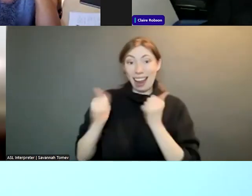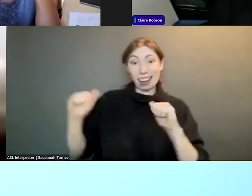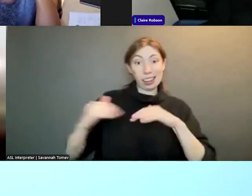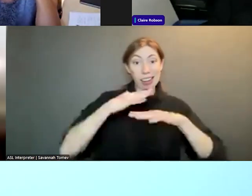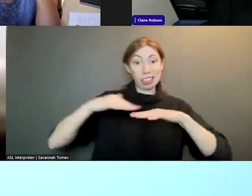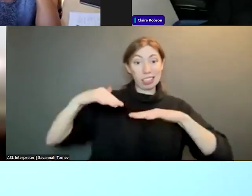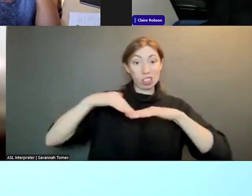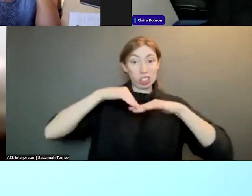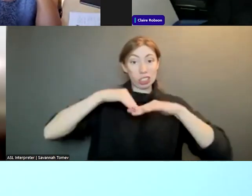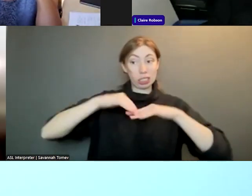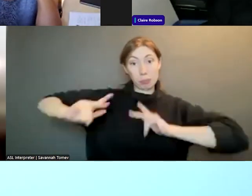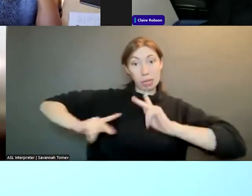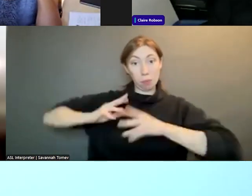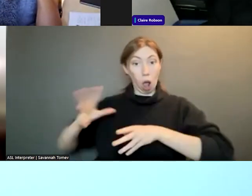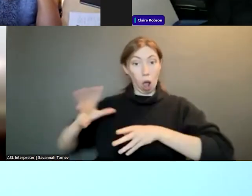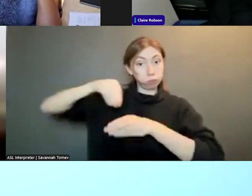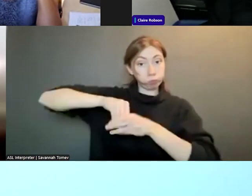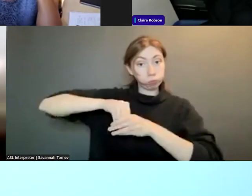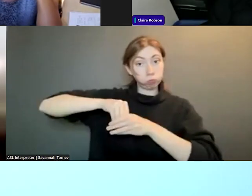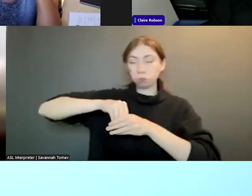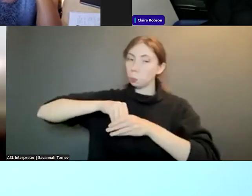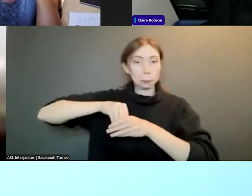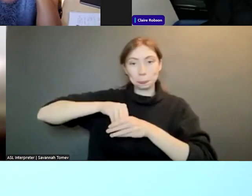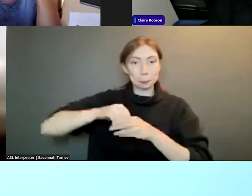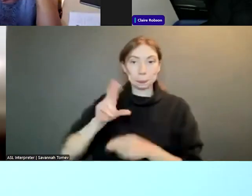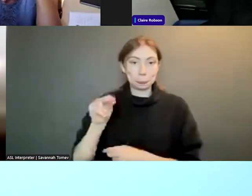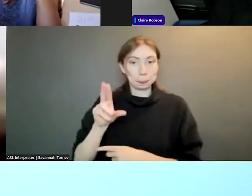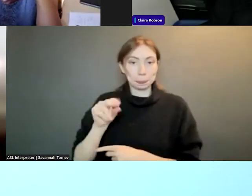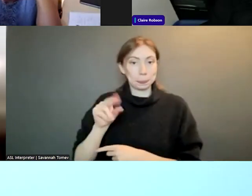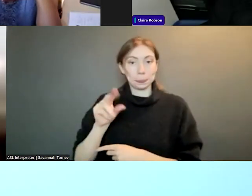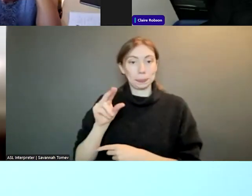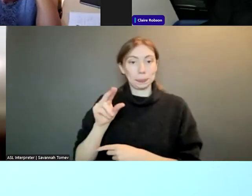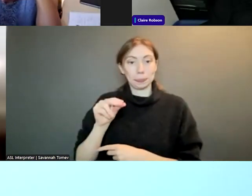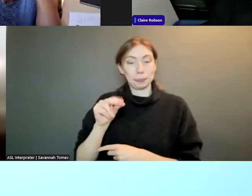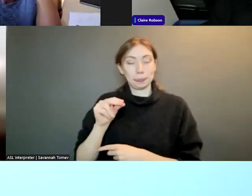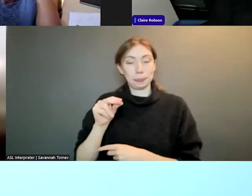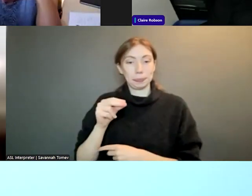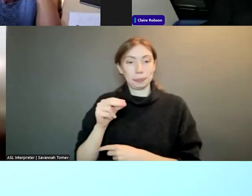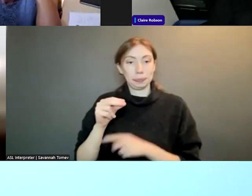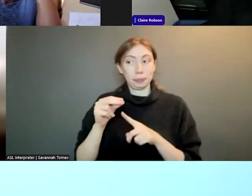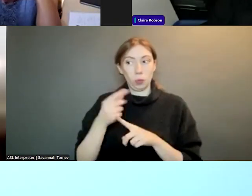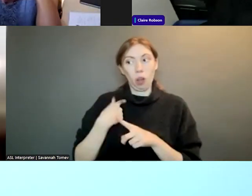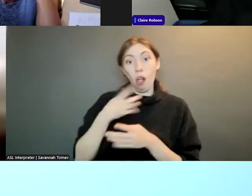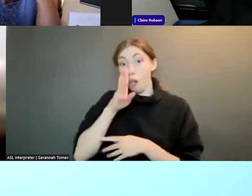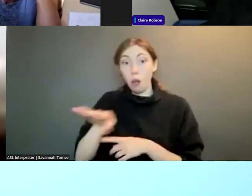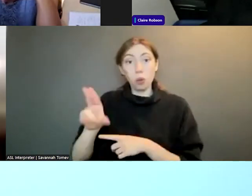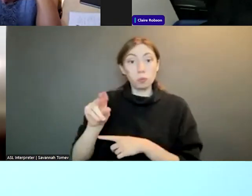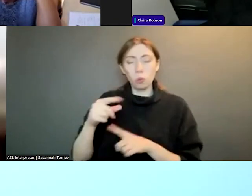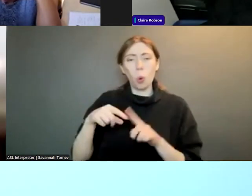participants, and this definitely needs to be teased out. We did have